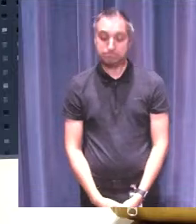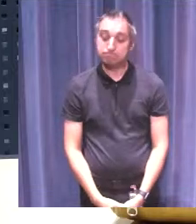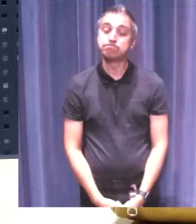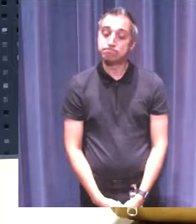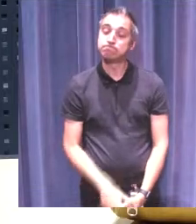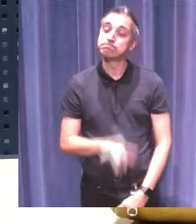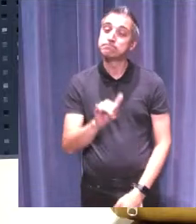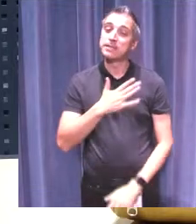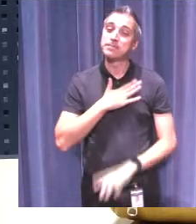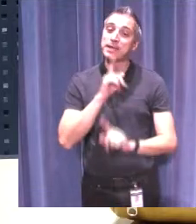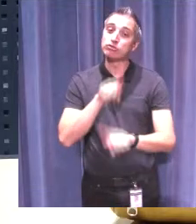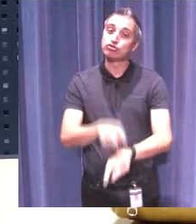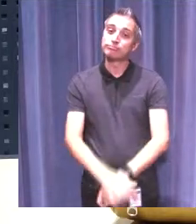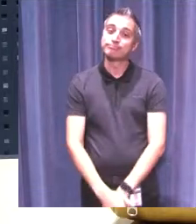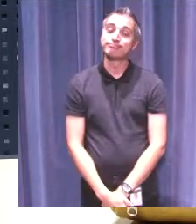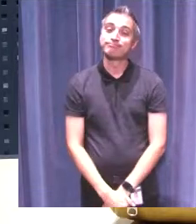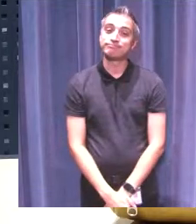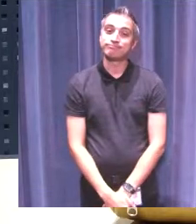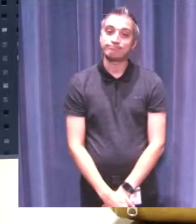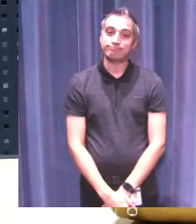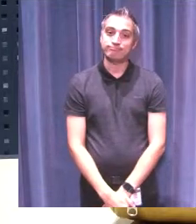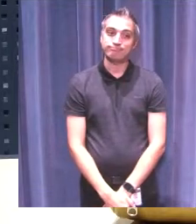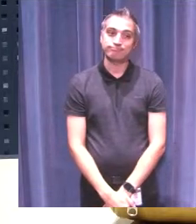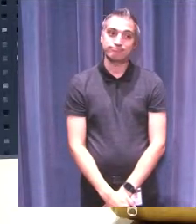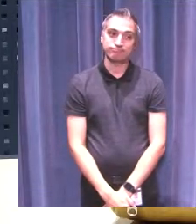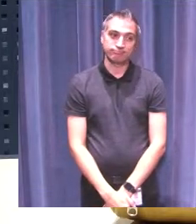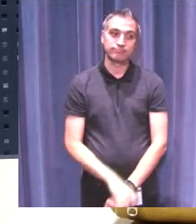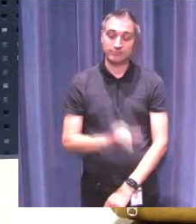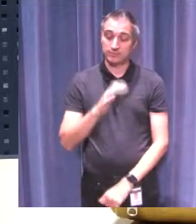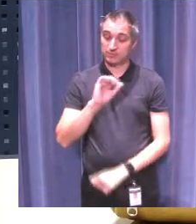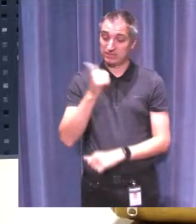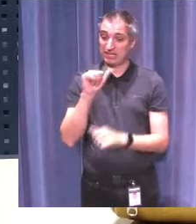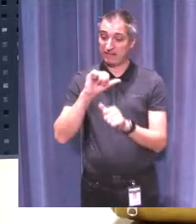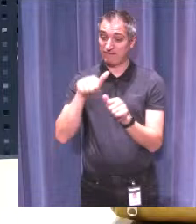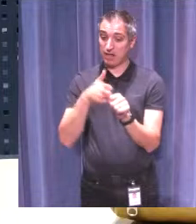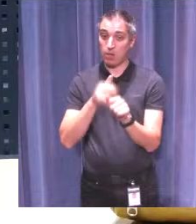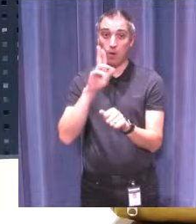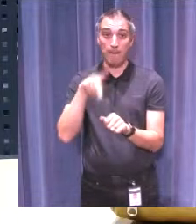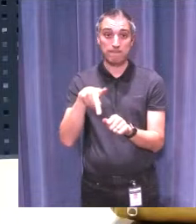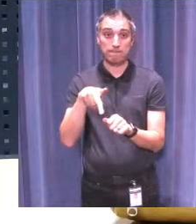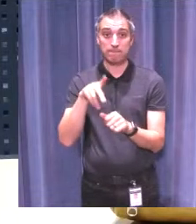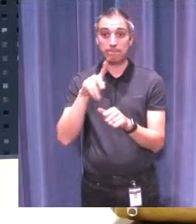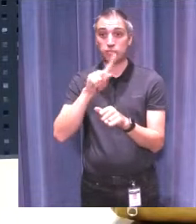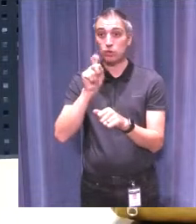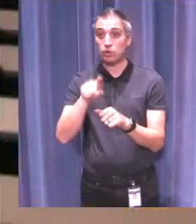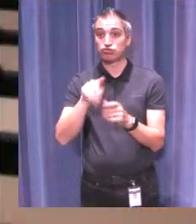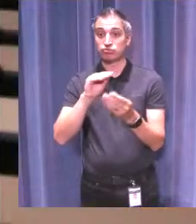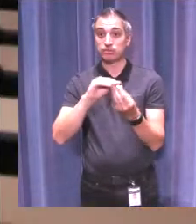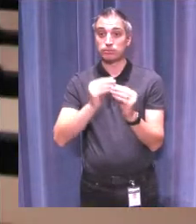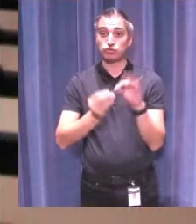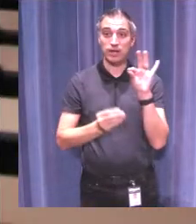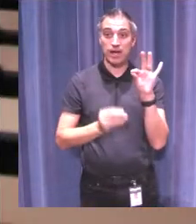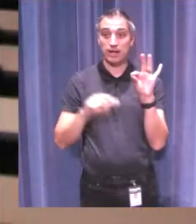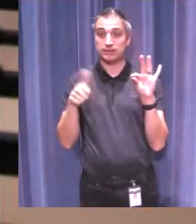that's my answer. Anything else? Are there Well, any thank you. follow-up to questions 9 and 10 by the